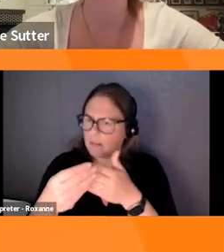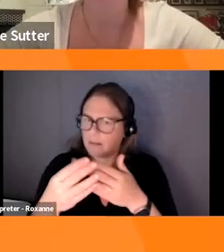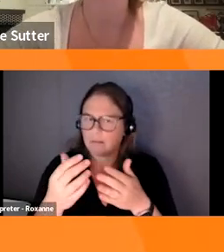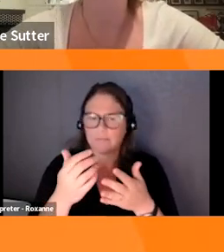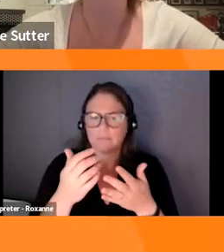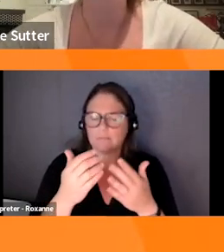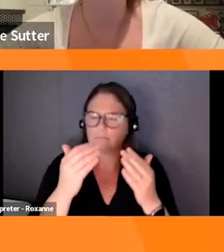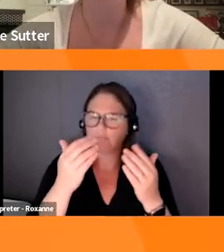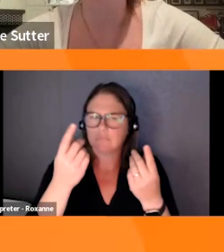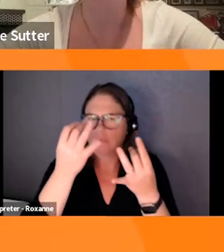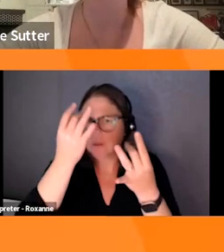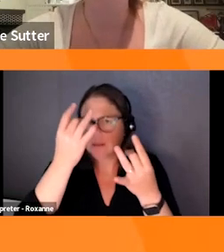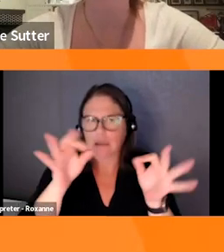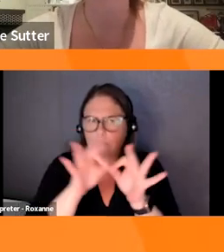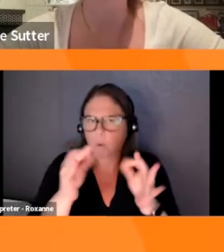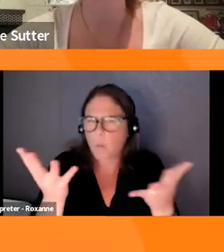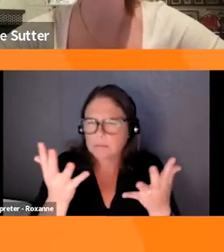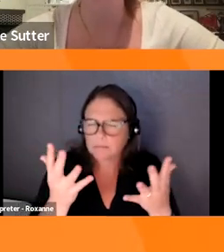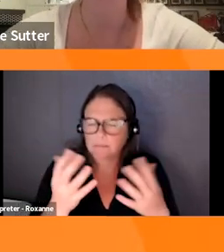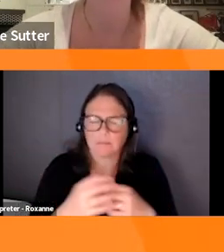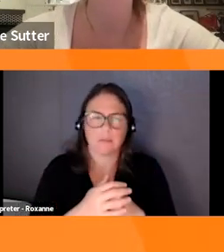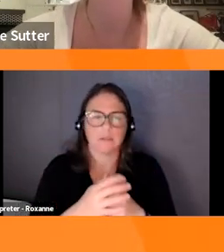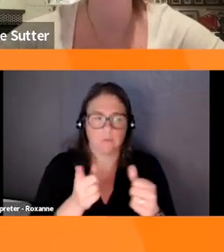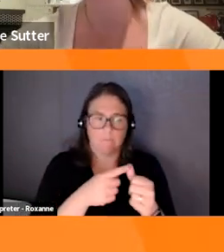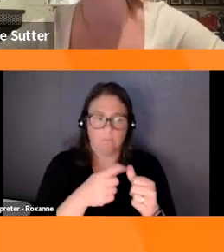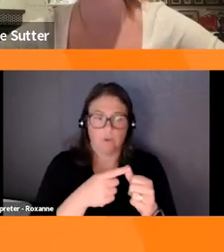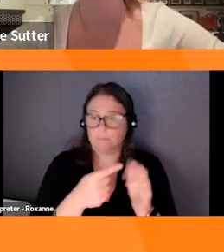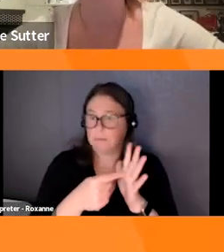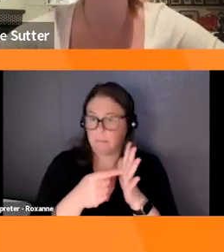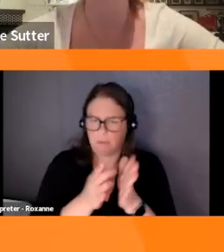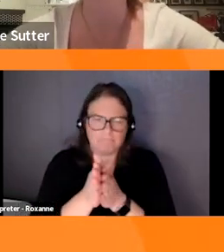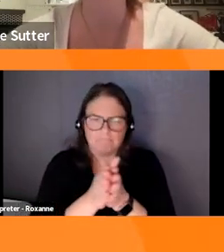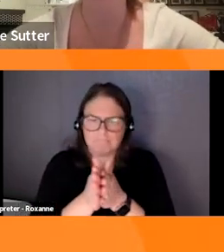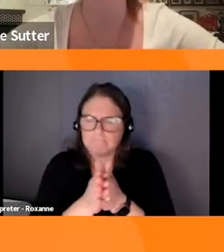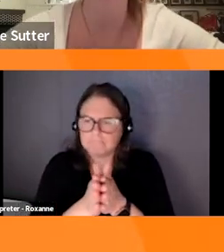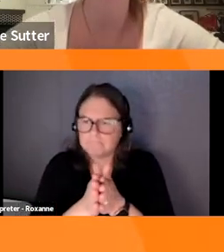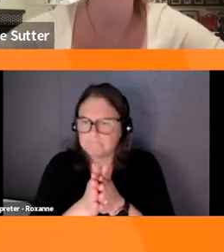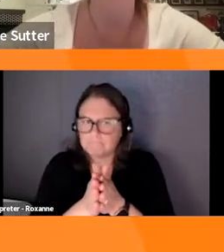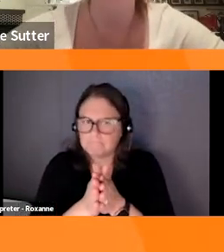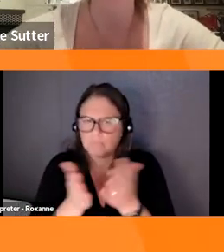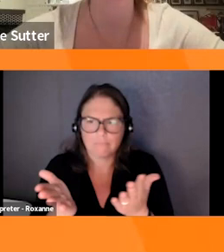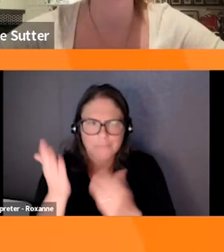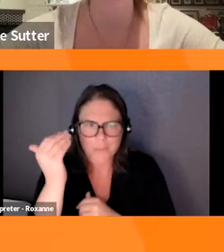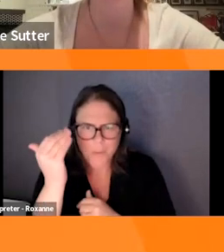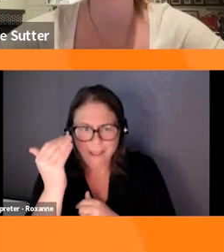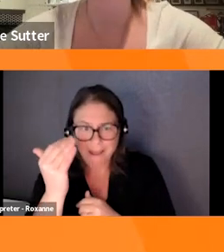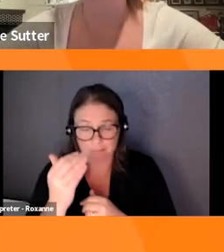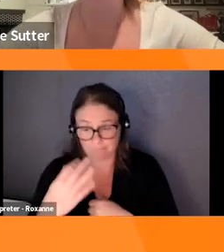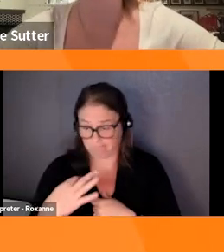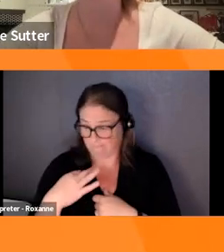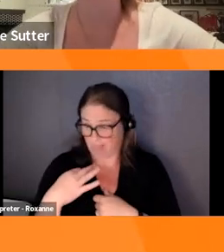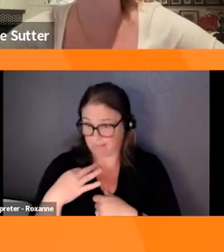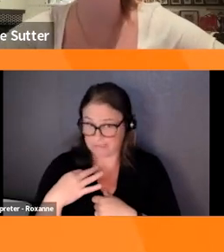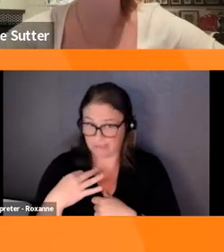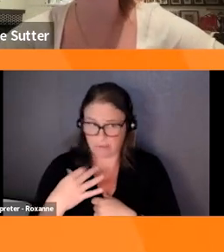row, you're going to walk through your motivations. So why are you going to do this work? Is it voluntary? Do you have